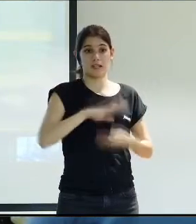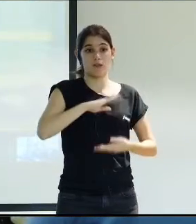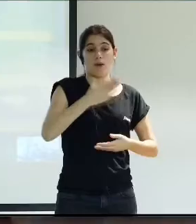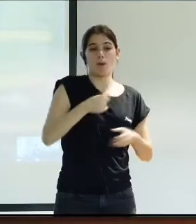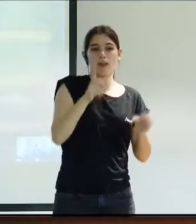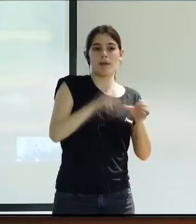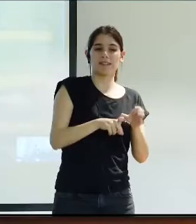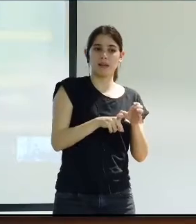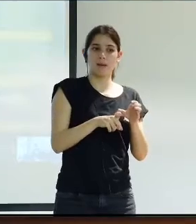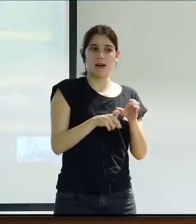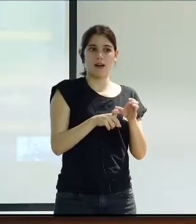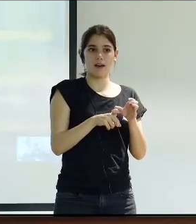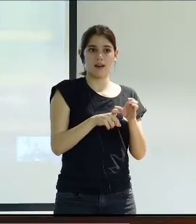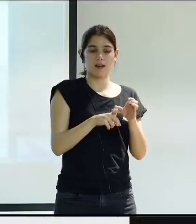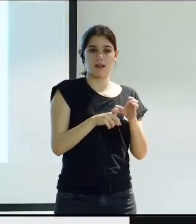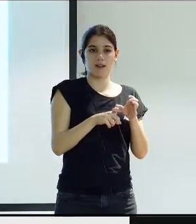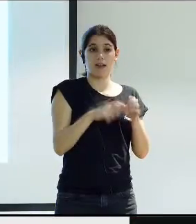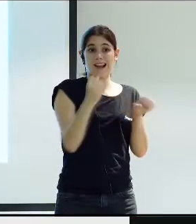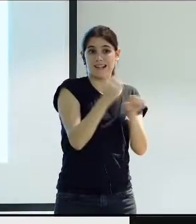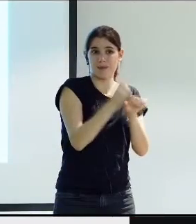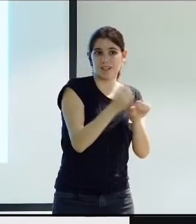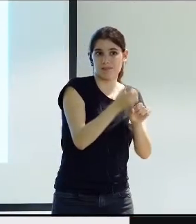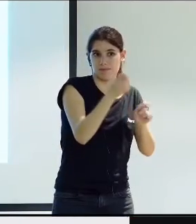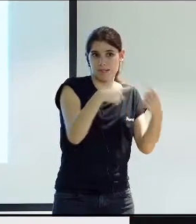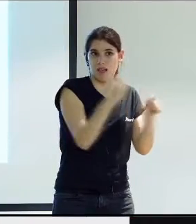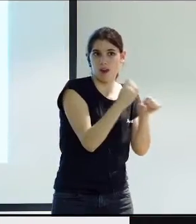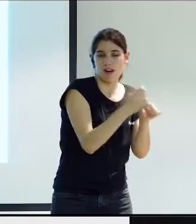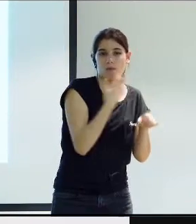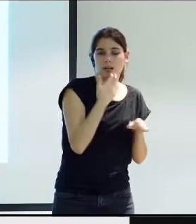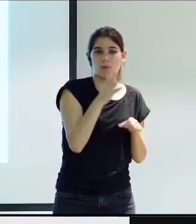And now we'll go to slide number 8.